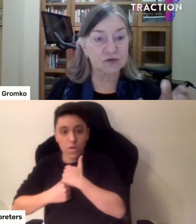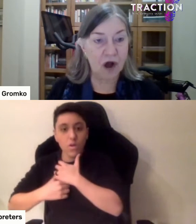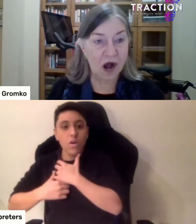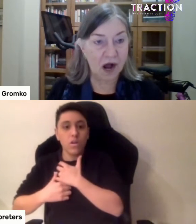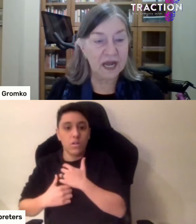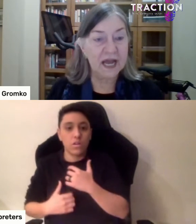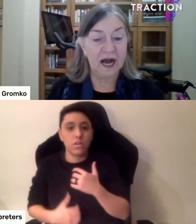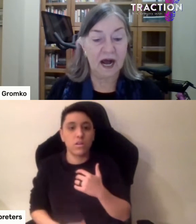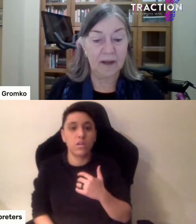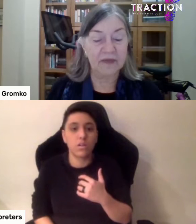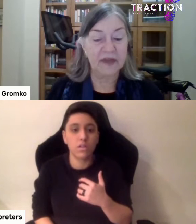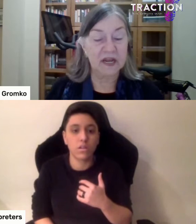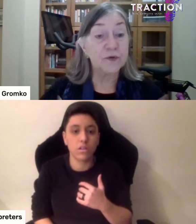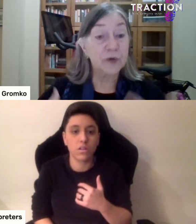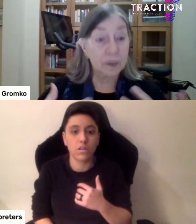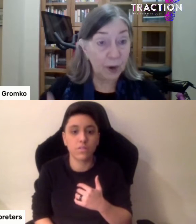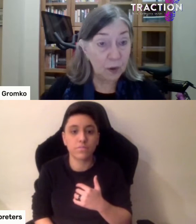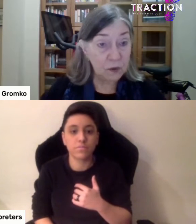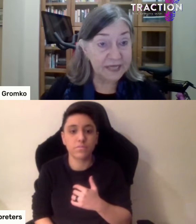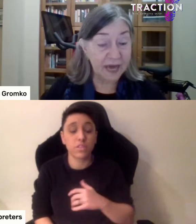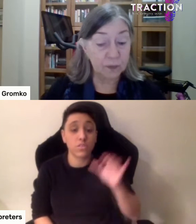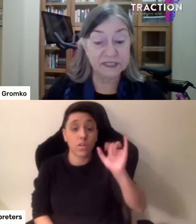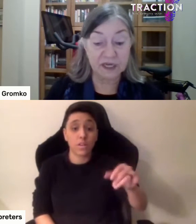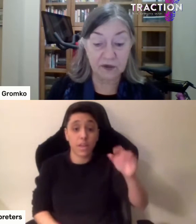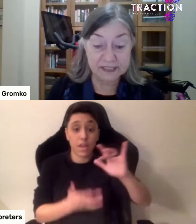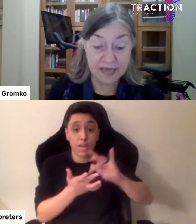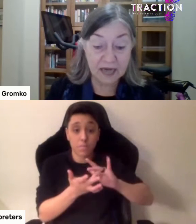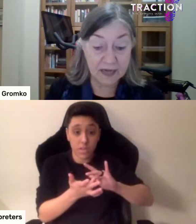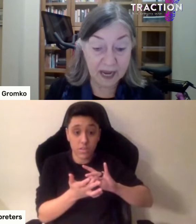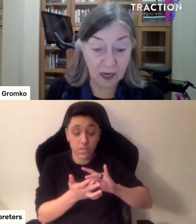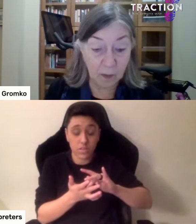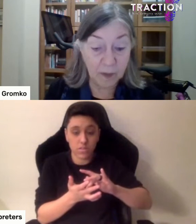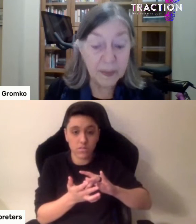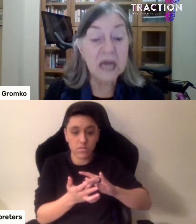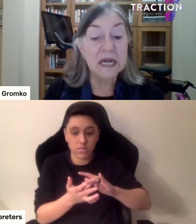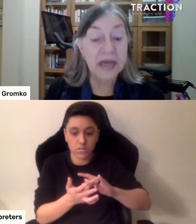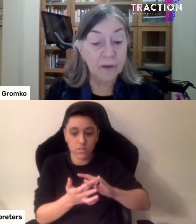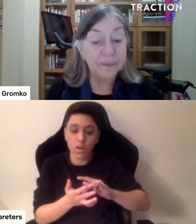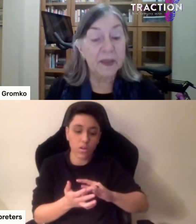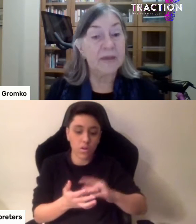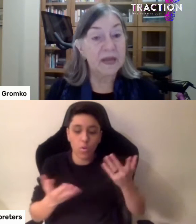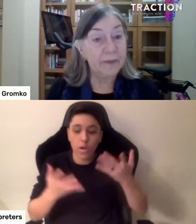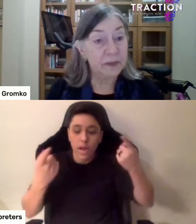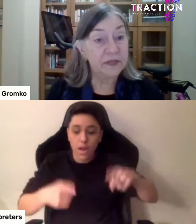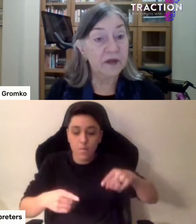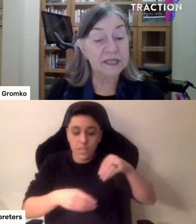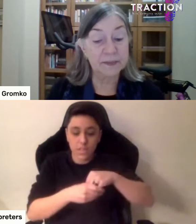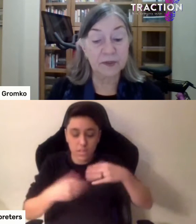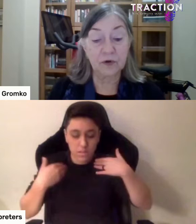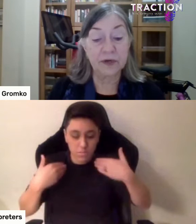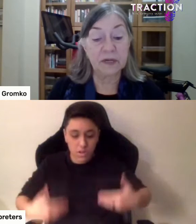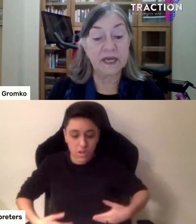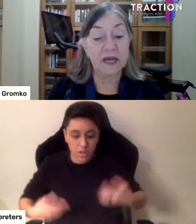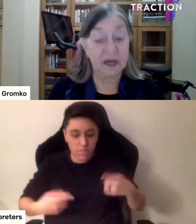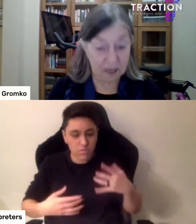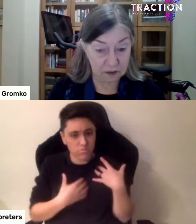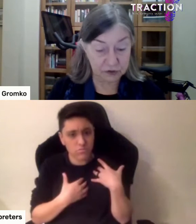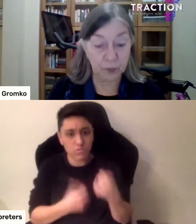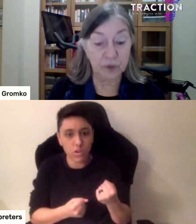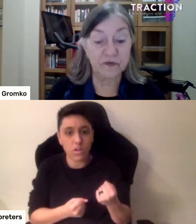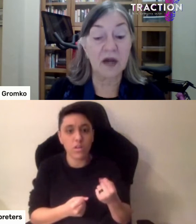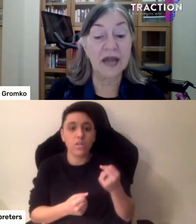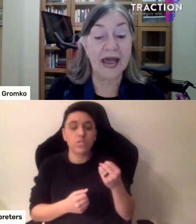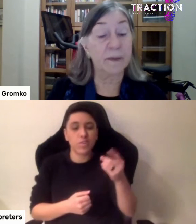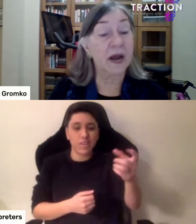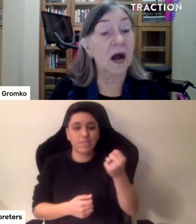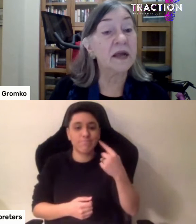so strong that if you can oppose that with steroids, that can help. Now, many people in the hospital are going to be getting, Donald